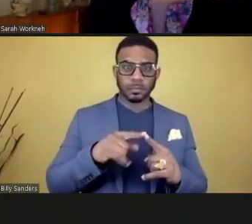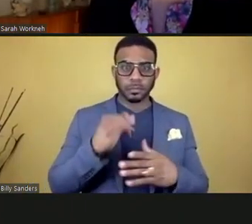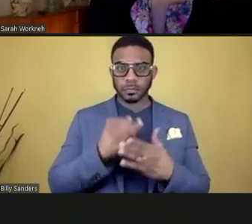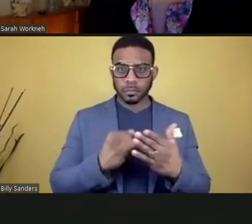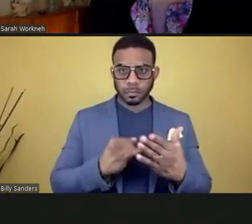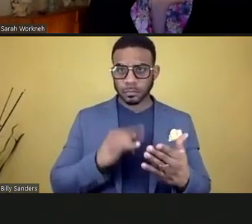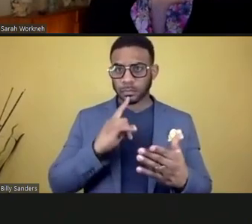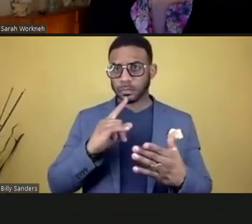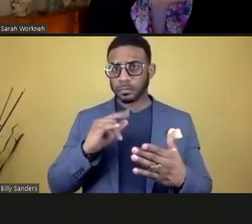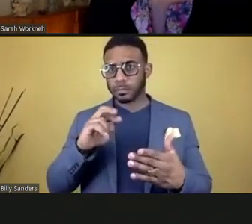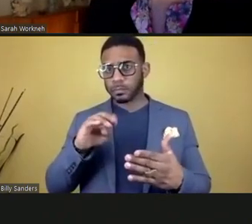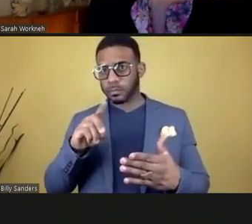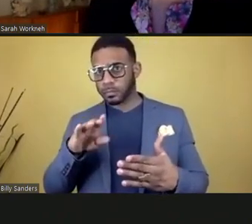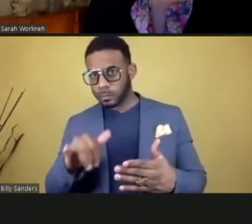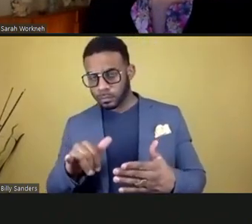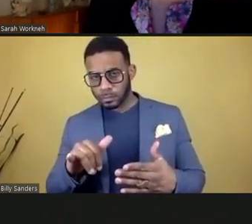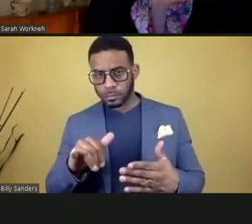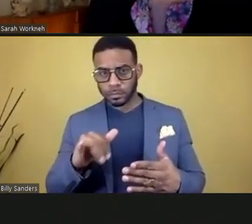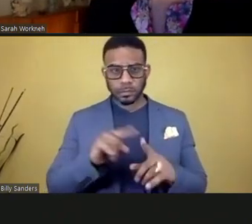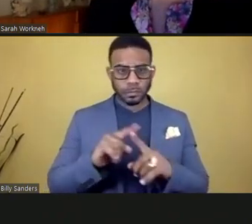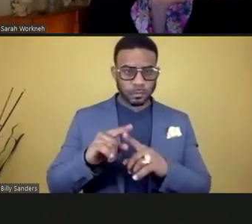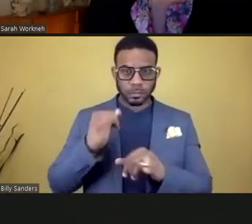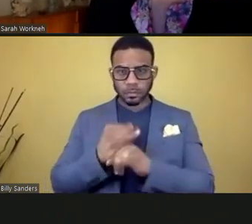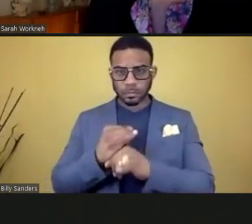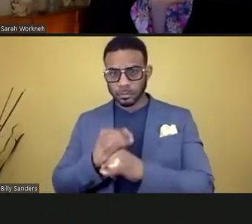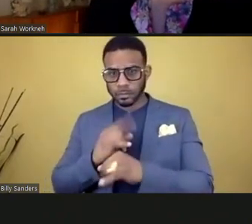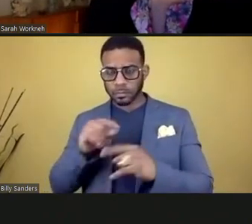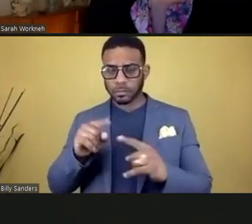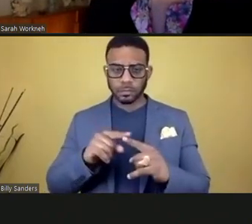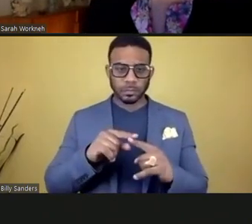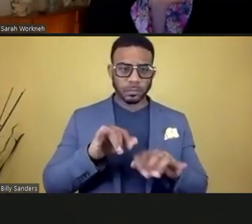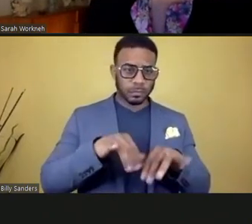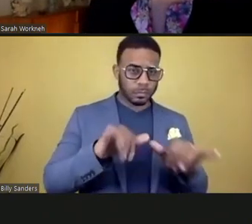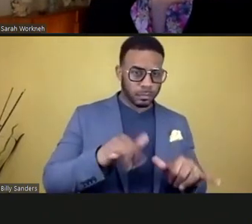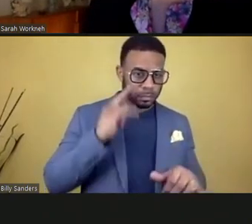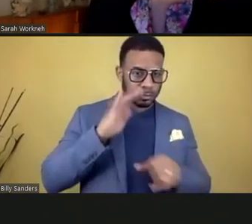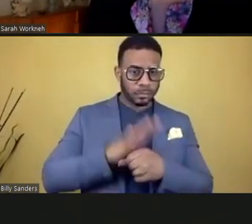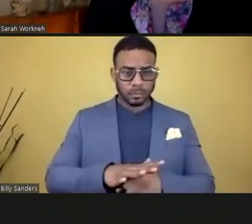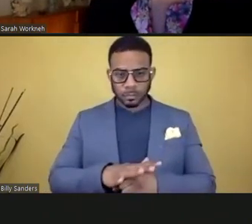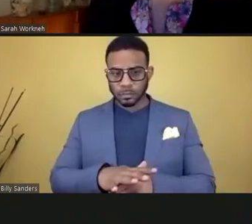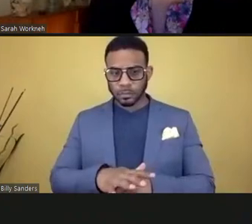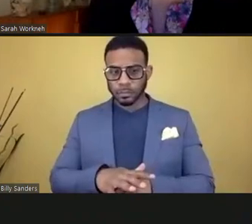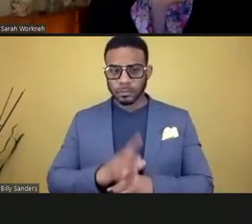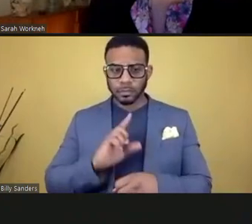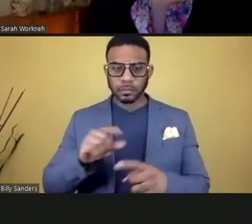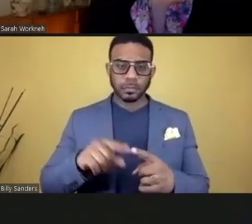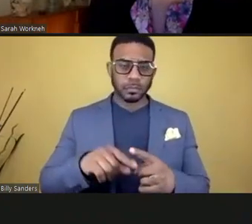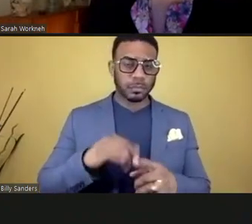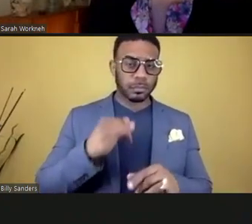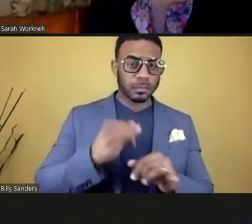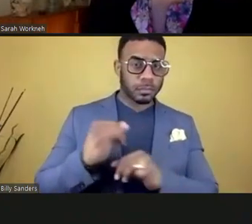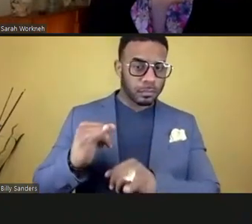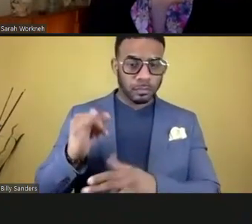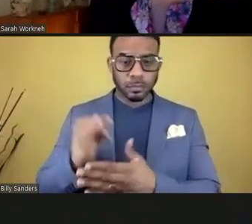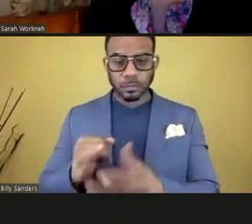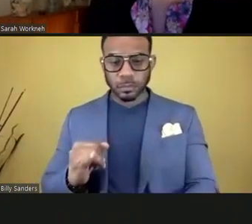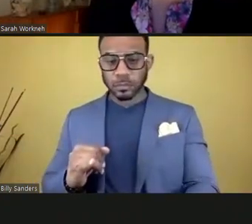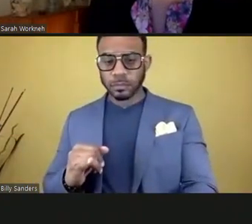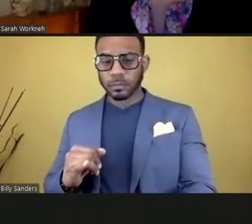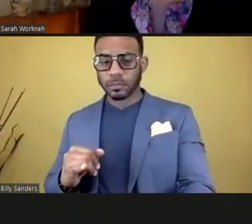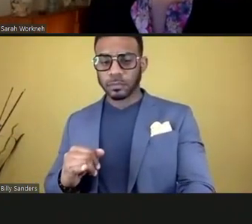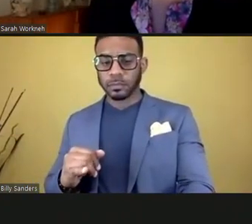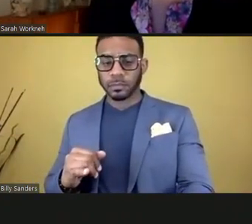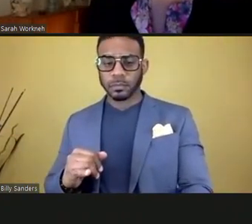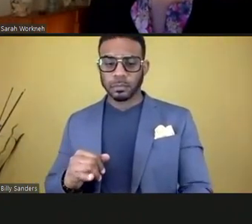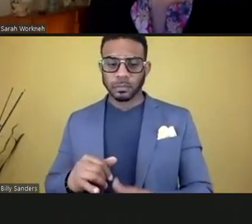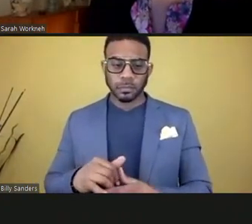artist residency as institution. We're talking about systems of oppression. We're talking about the individual artist experience, and